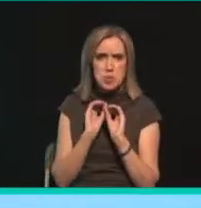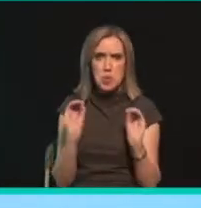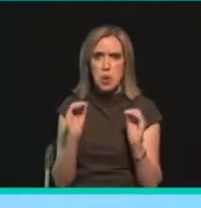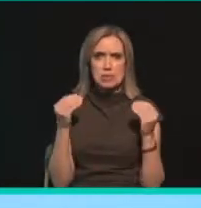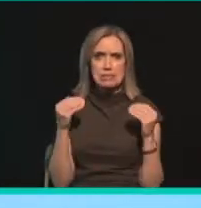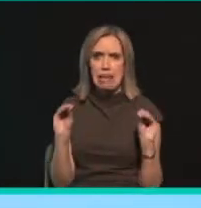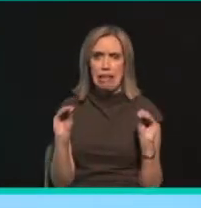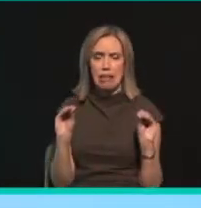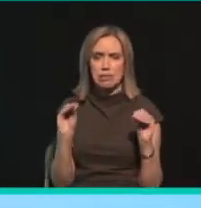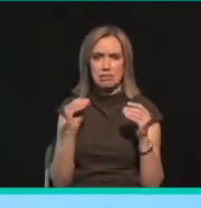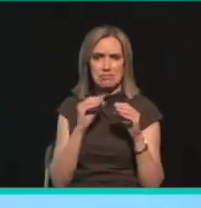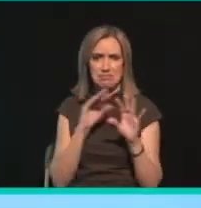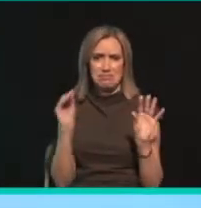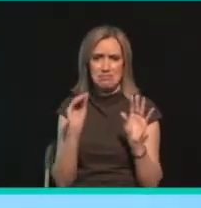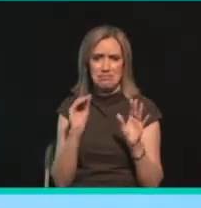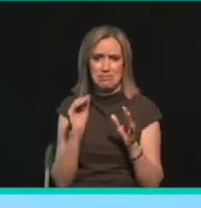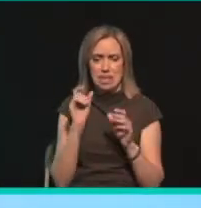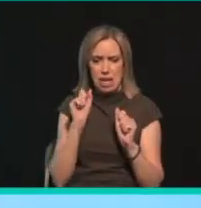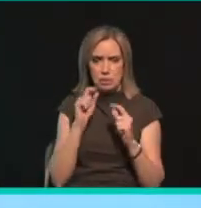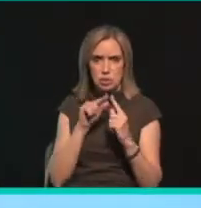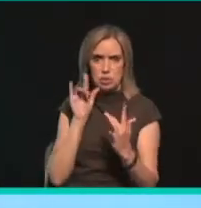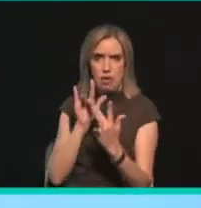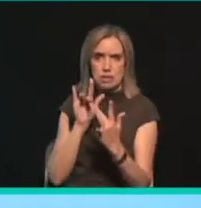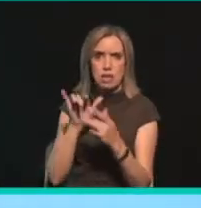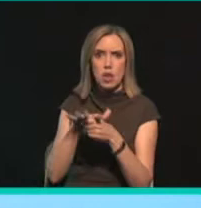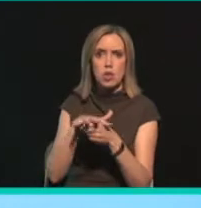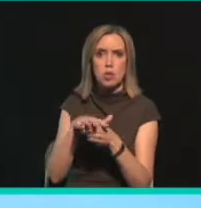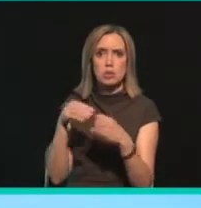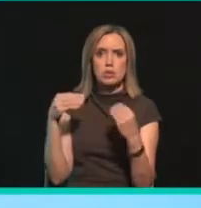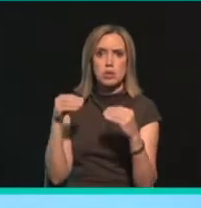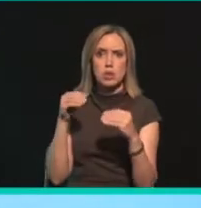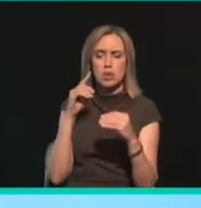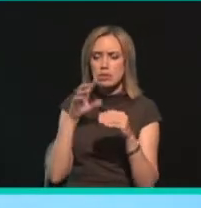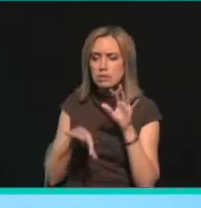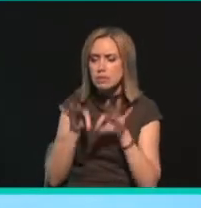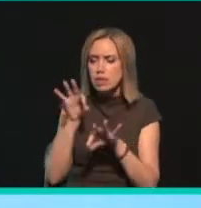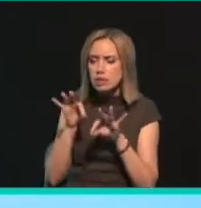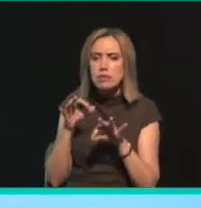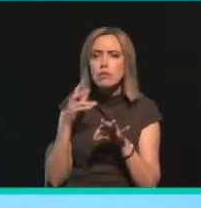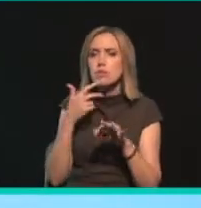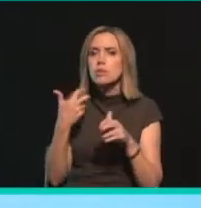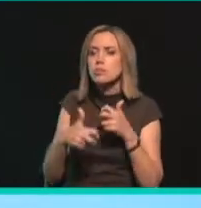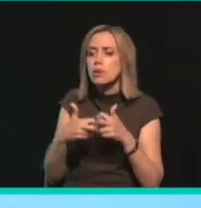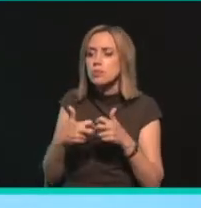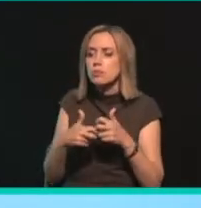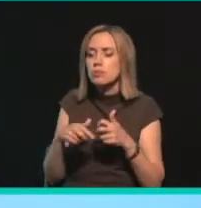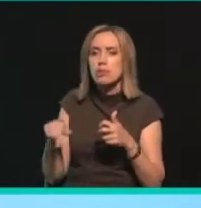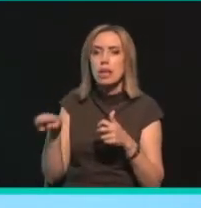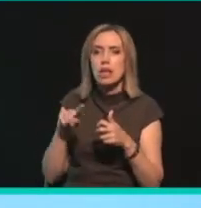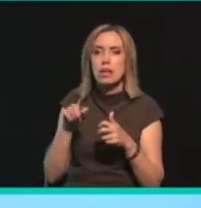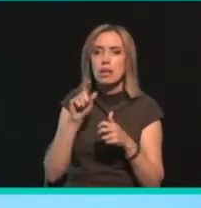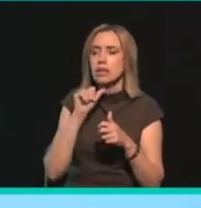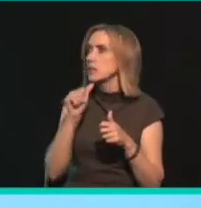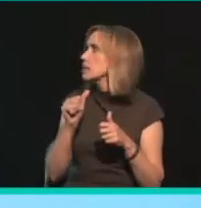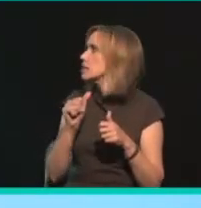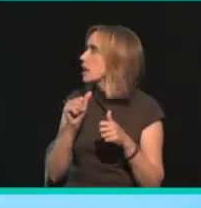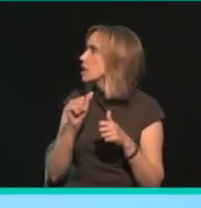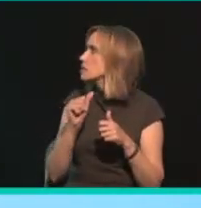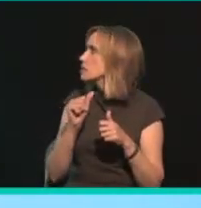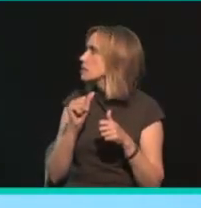They were able to contact those local stores and realize what the issue was, that they hadn't put the lines on the